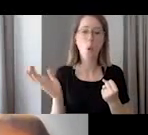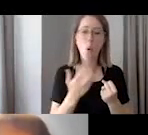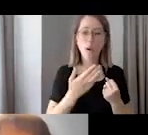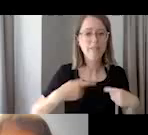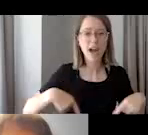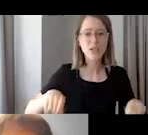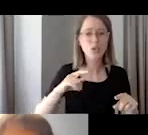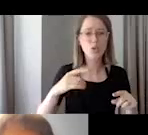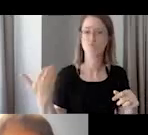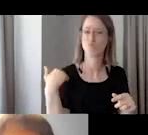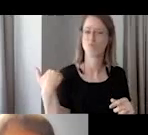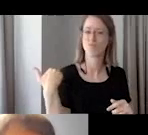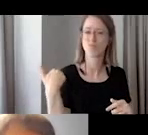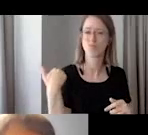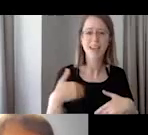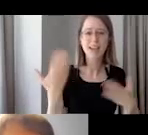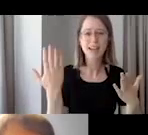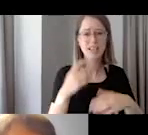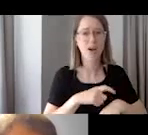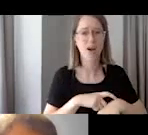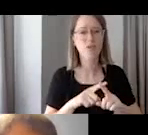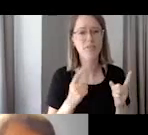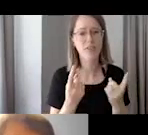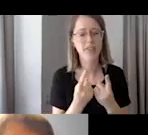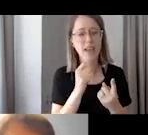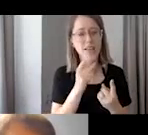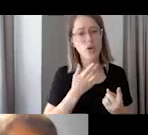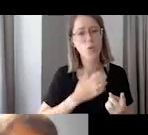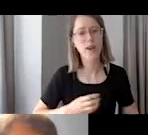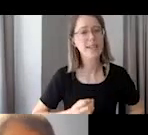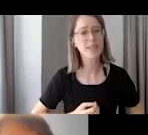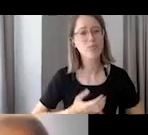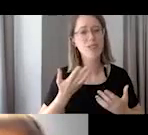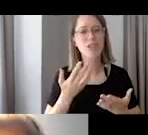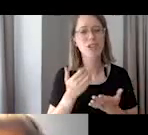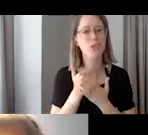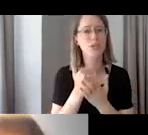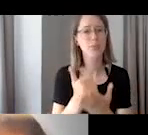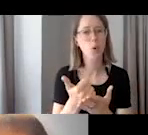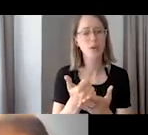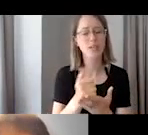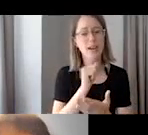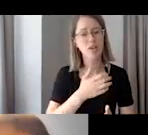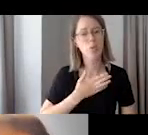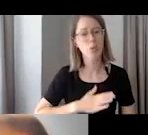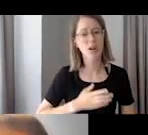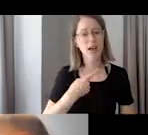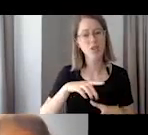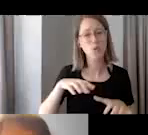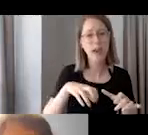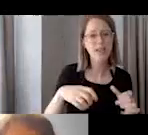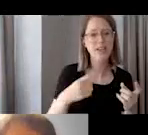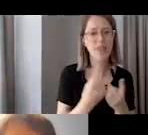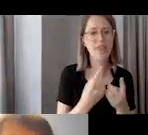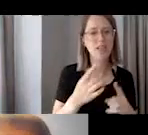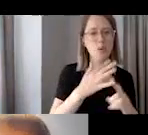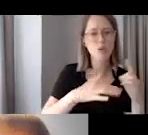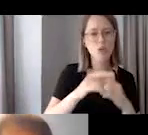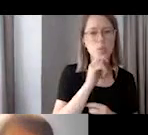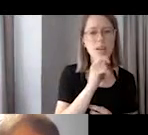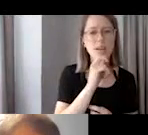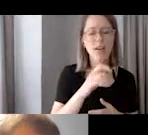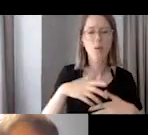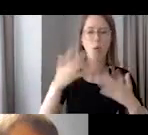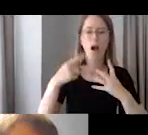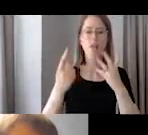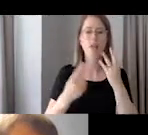call upon at any time on different things where you want inspiration or support, when you want to get us to activate things on social media or in any